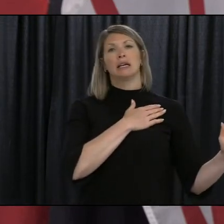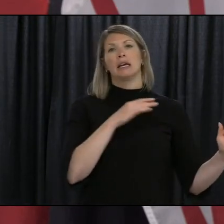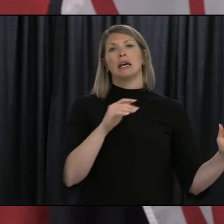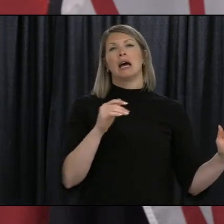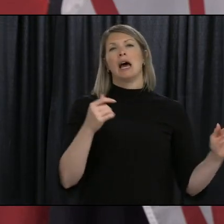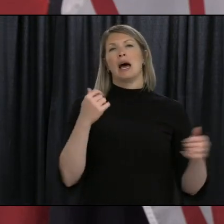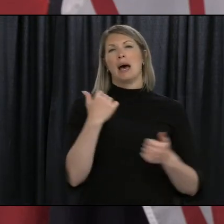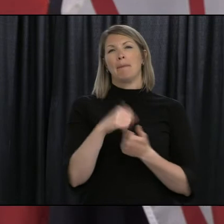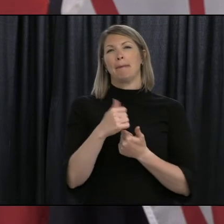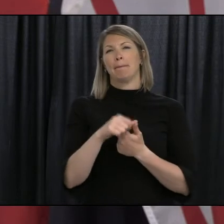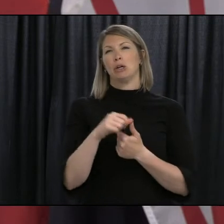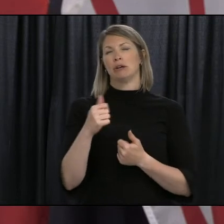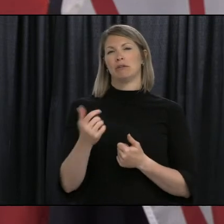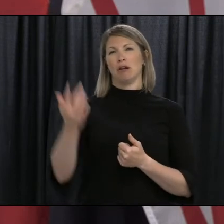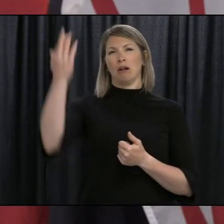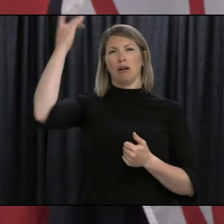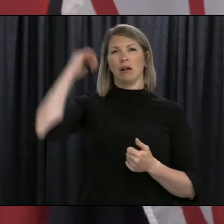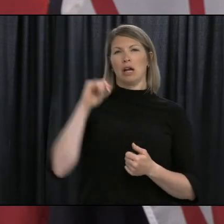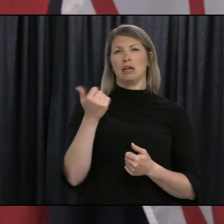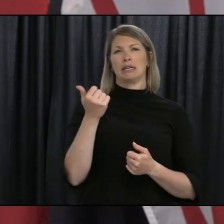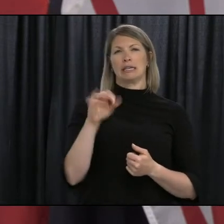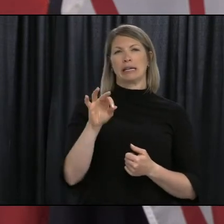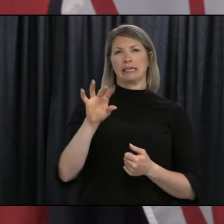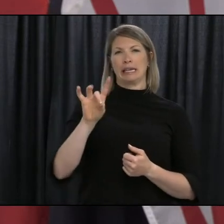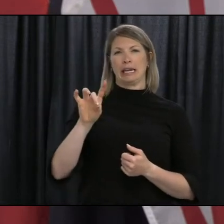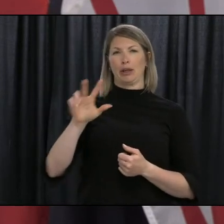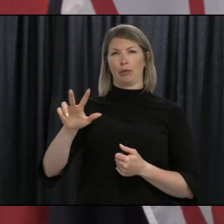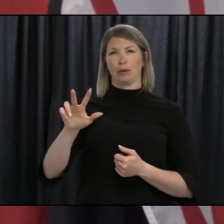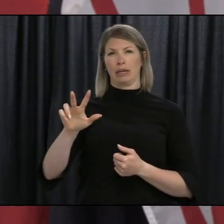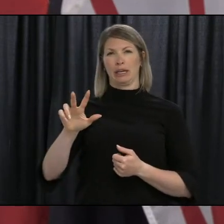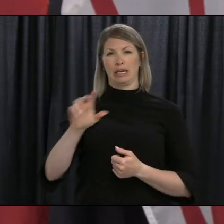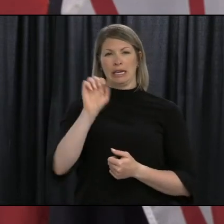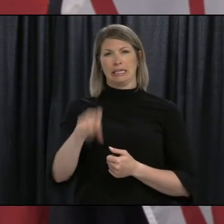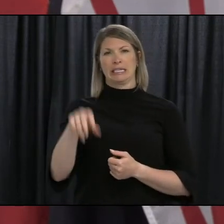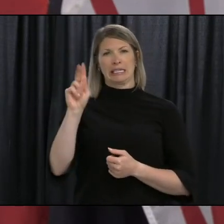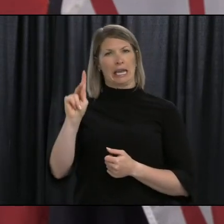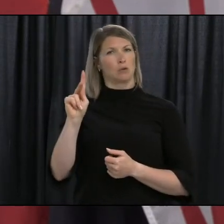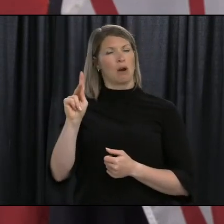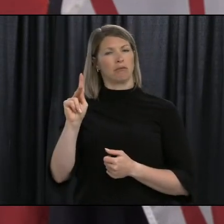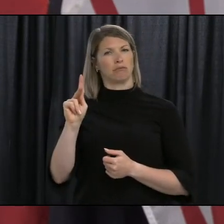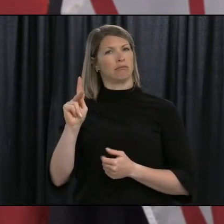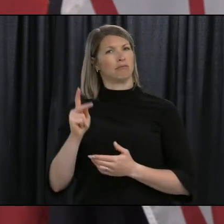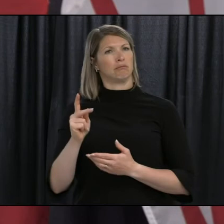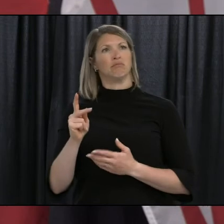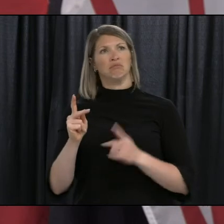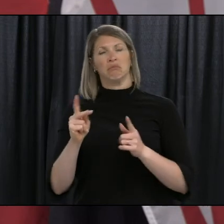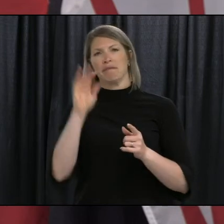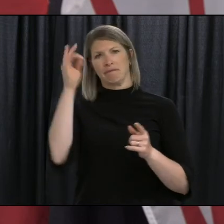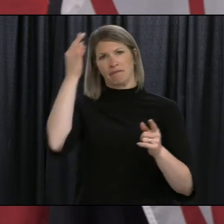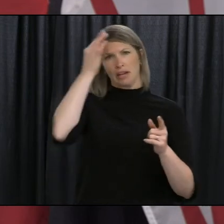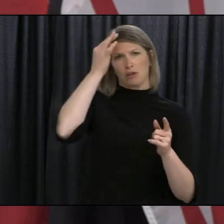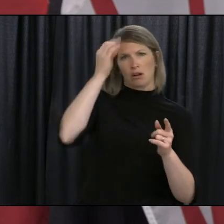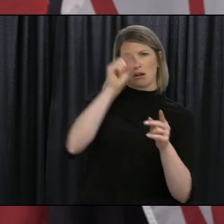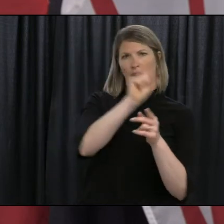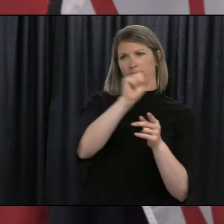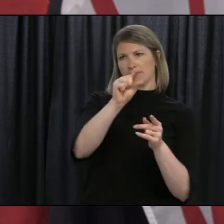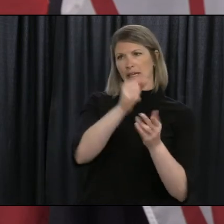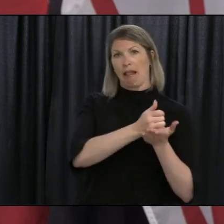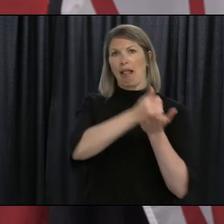there are conditions that come with that. You signed on to and renewed a no layoff clause with our largest public sector union. So my question